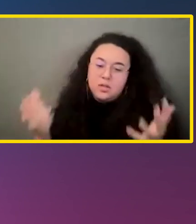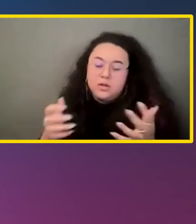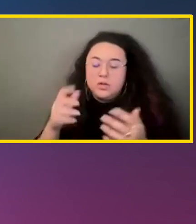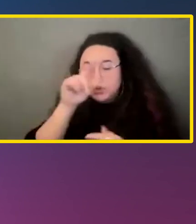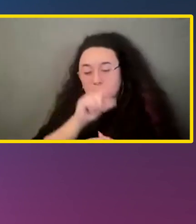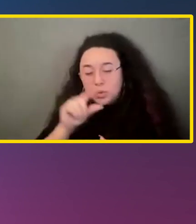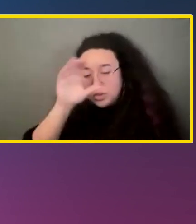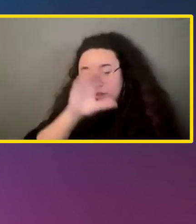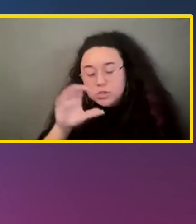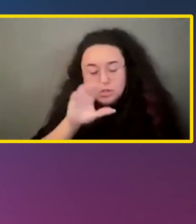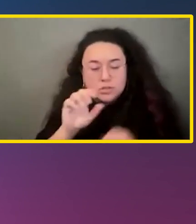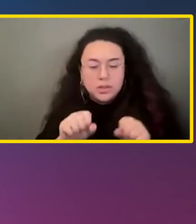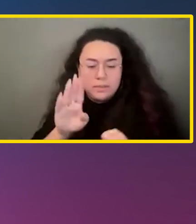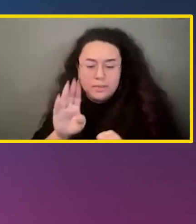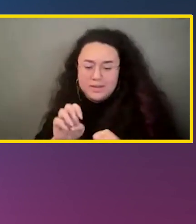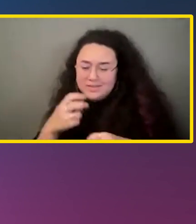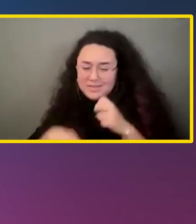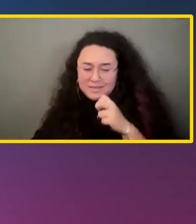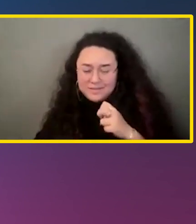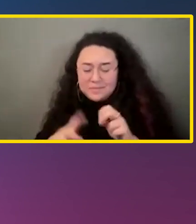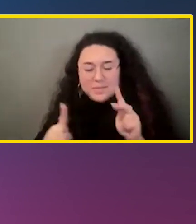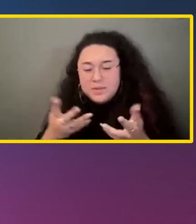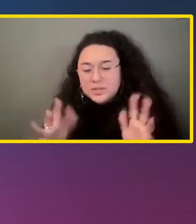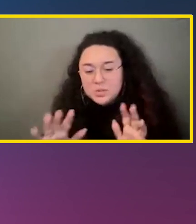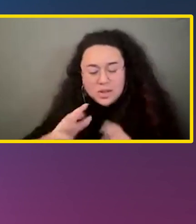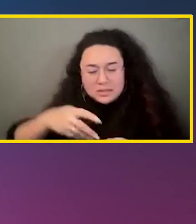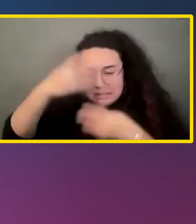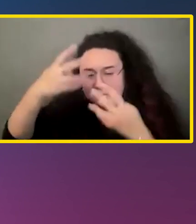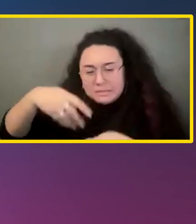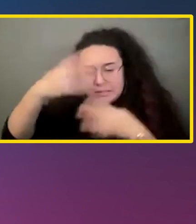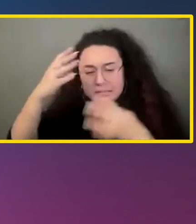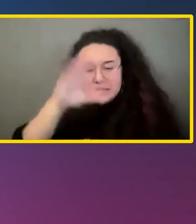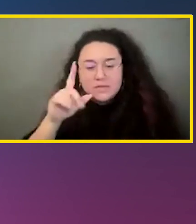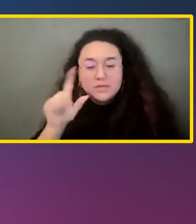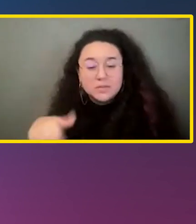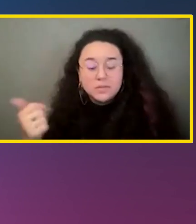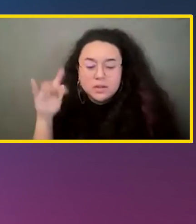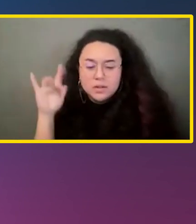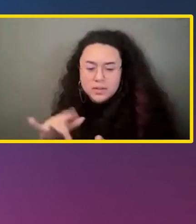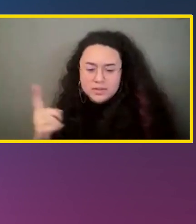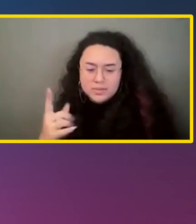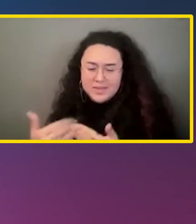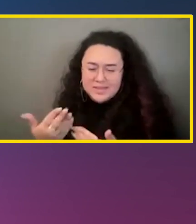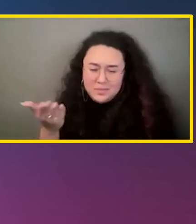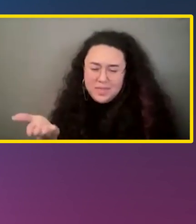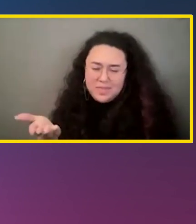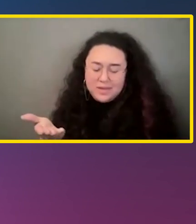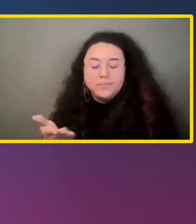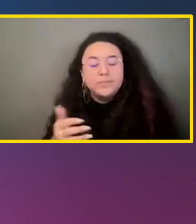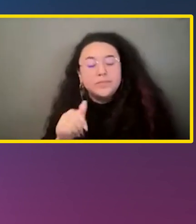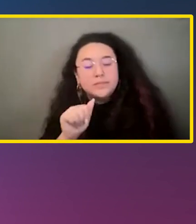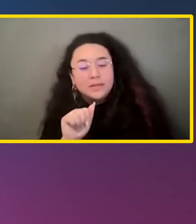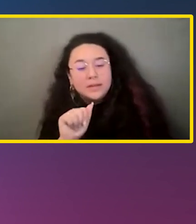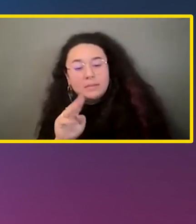Google search, it can be really difficult. And no one wants to go out of the app to something else. If they can just click a button, it's easier. And then